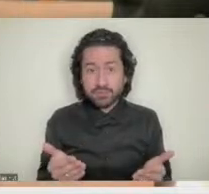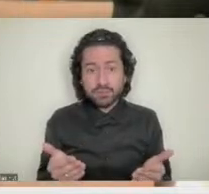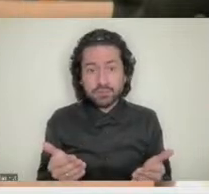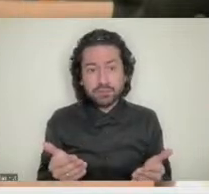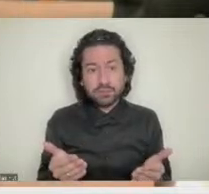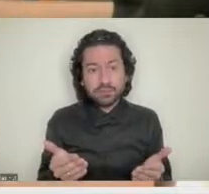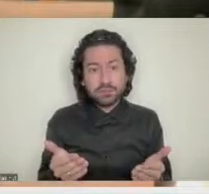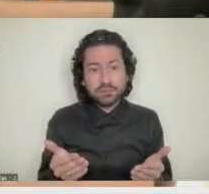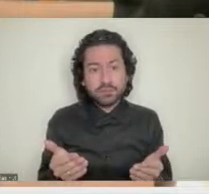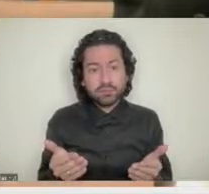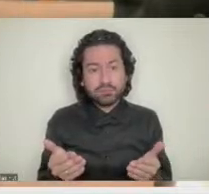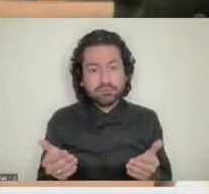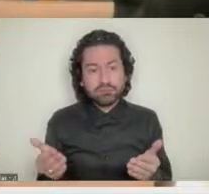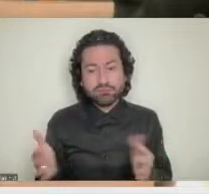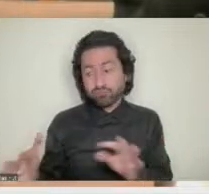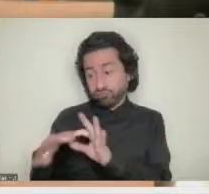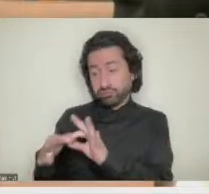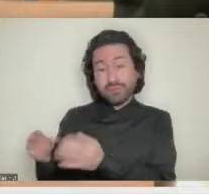also